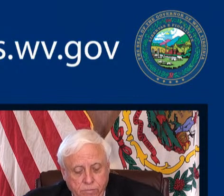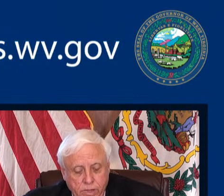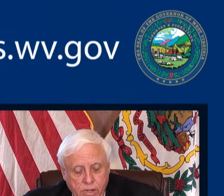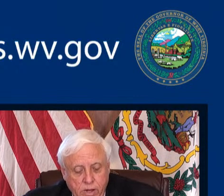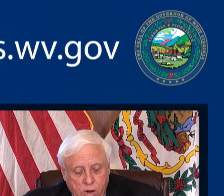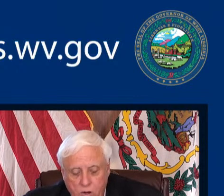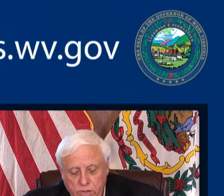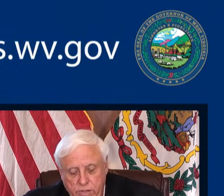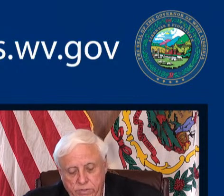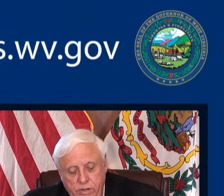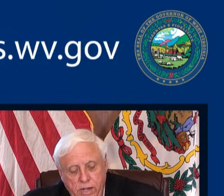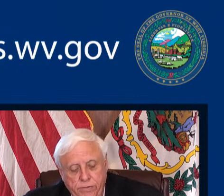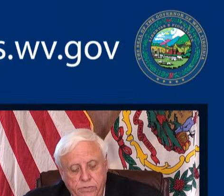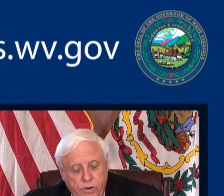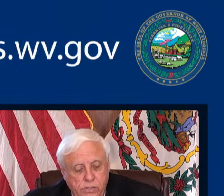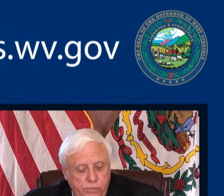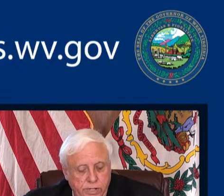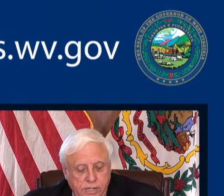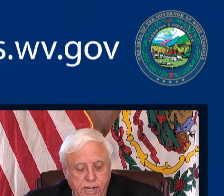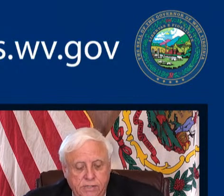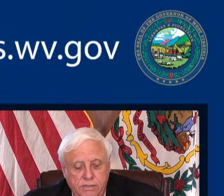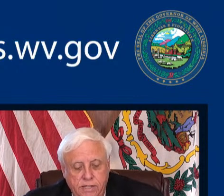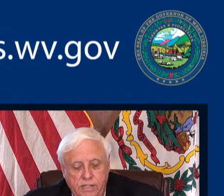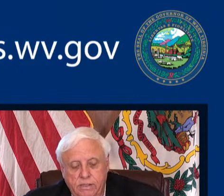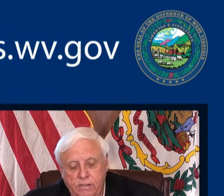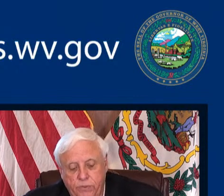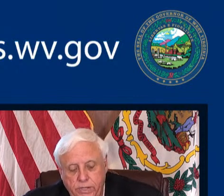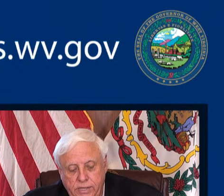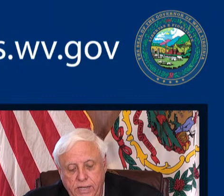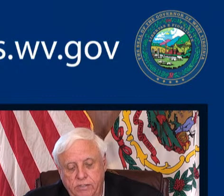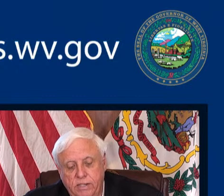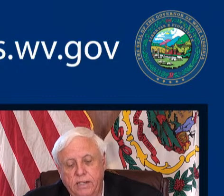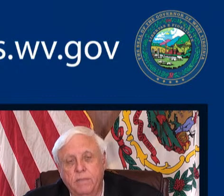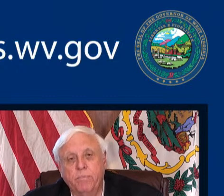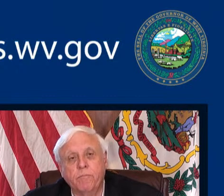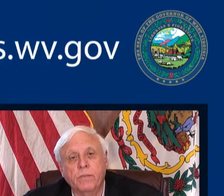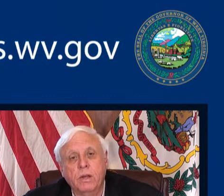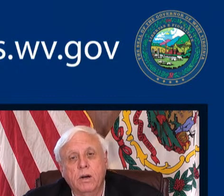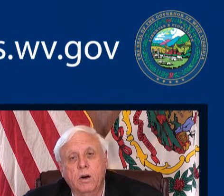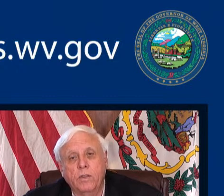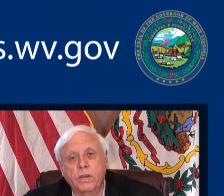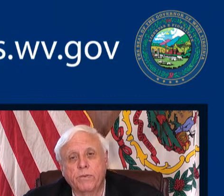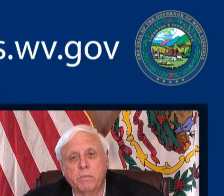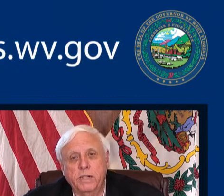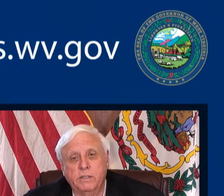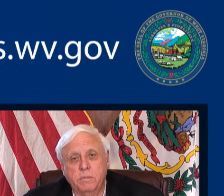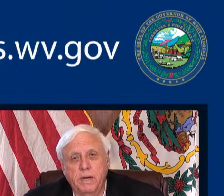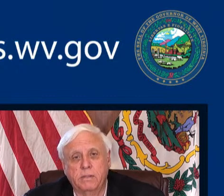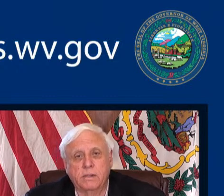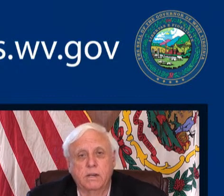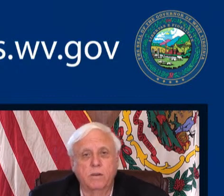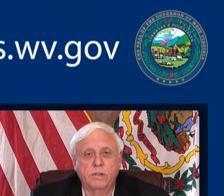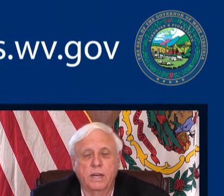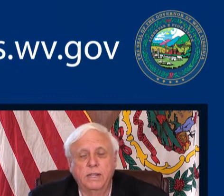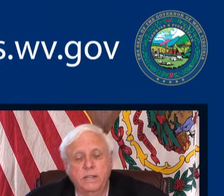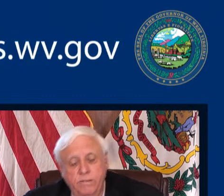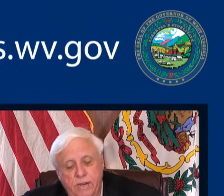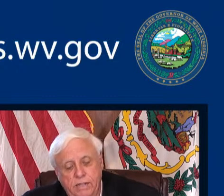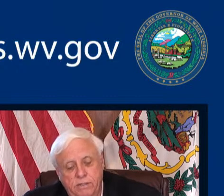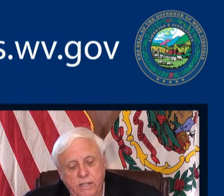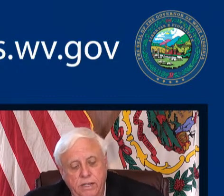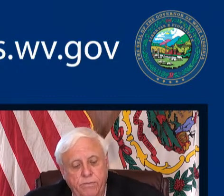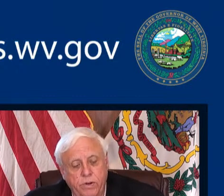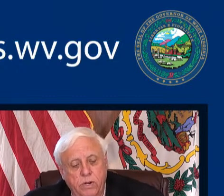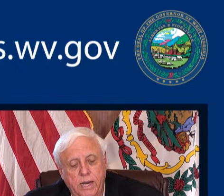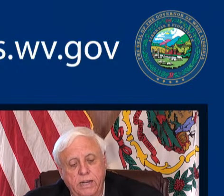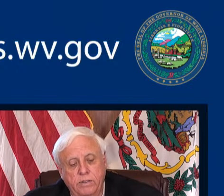All the other stuff as far as free testing and All the information about the COVID-19